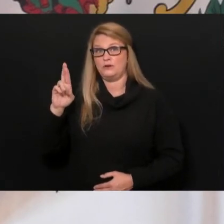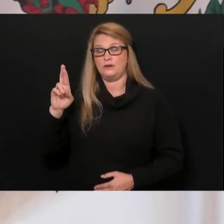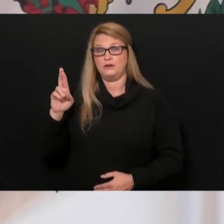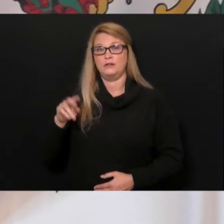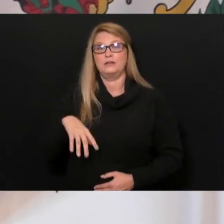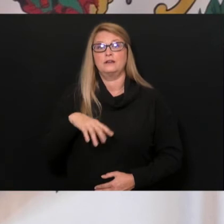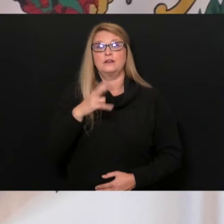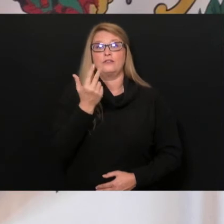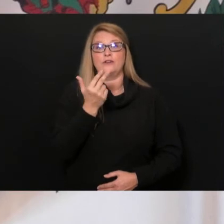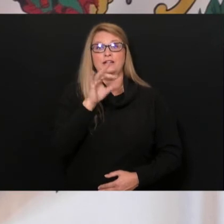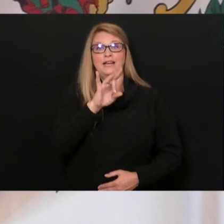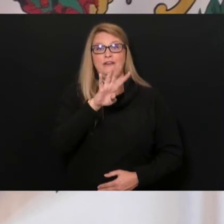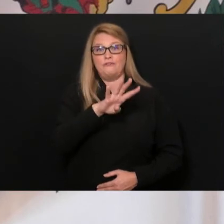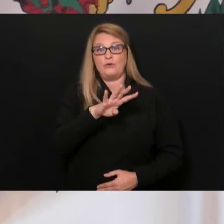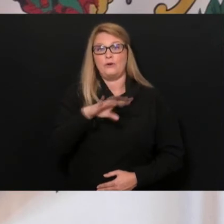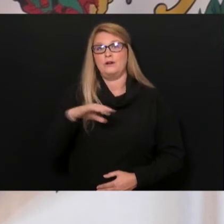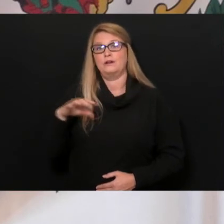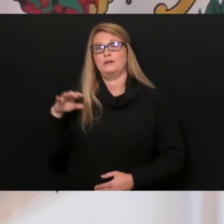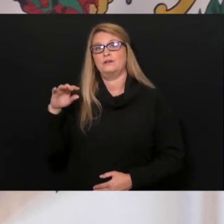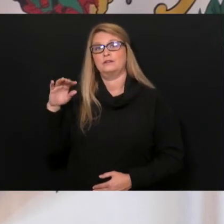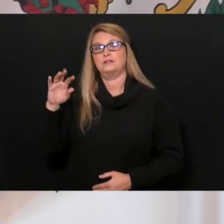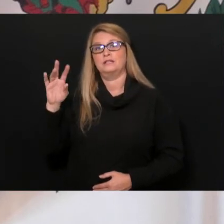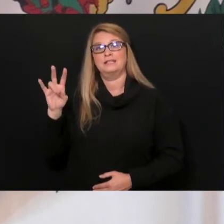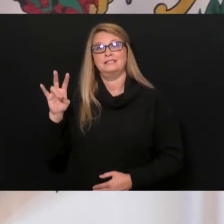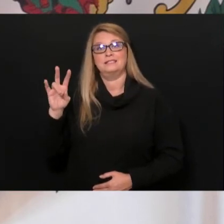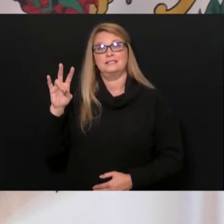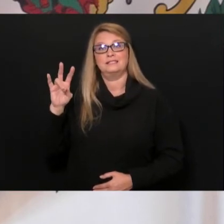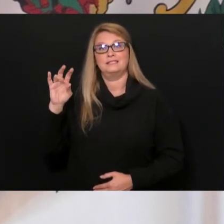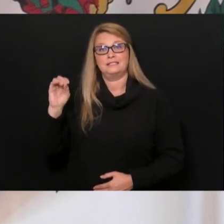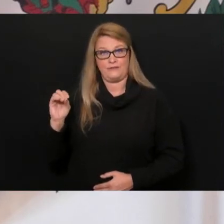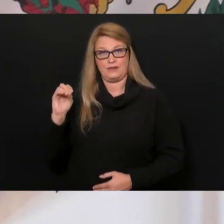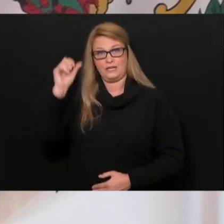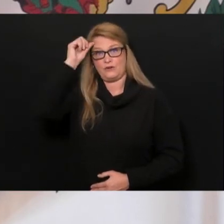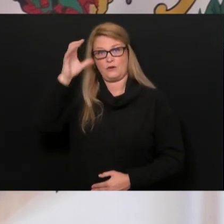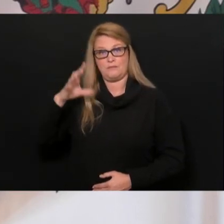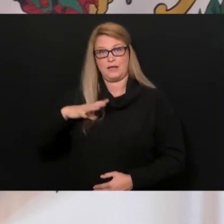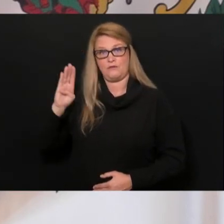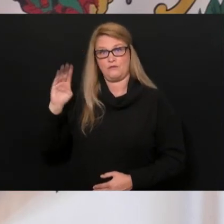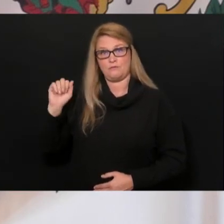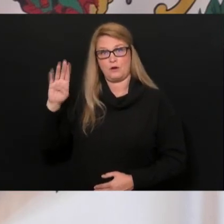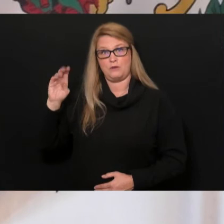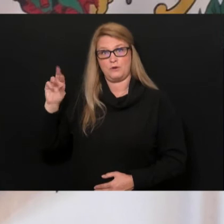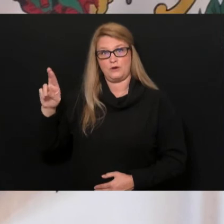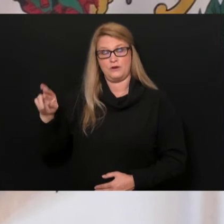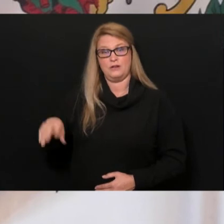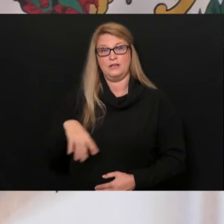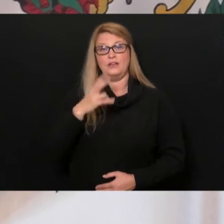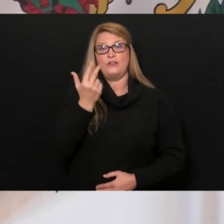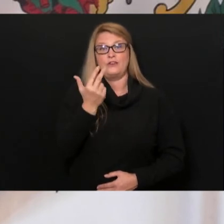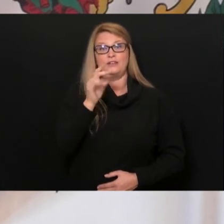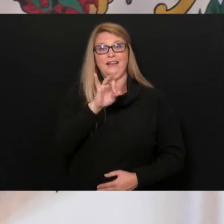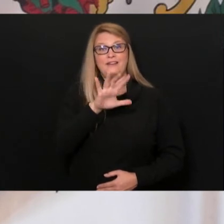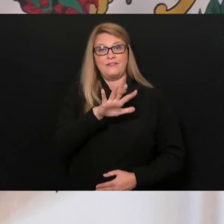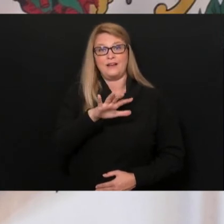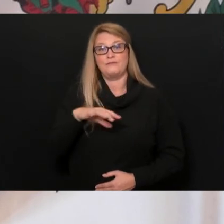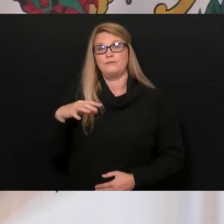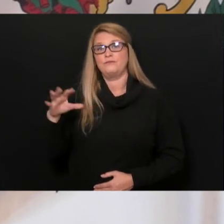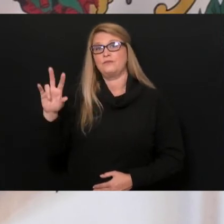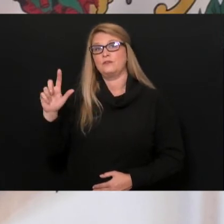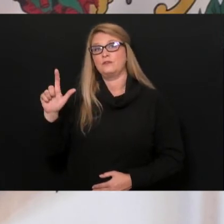Our 1,384th death is a 70-year-old male from Barber County. Our 1,385th death is a